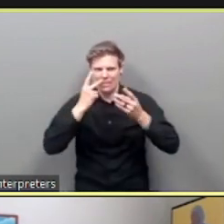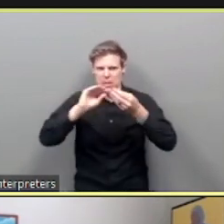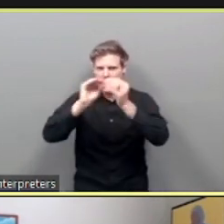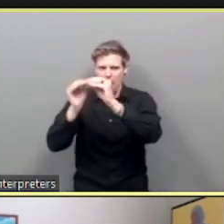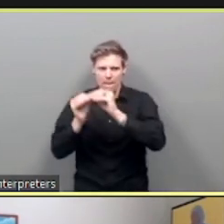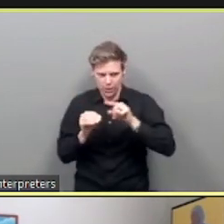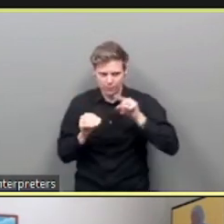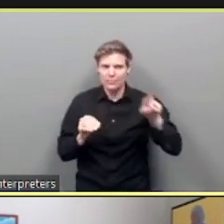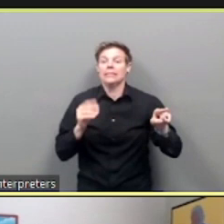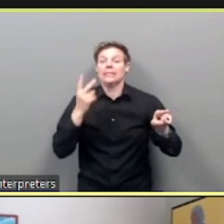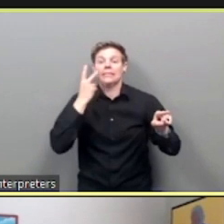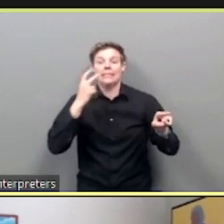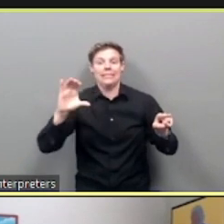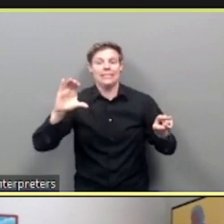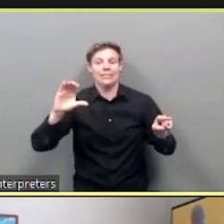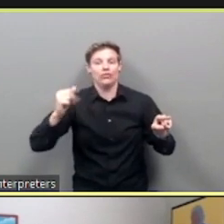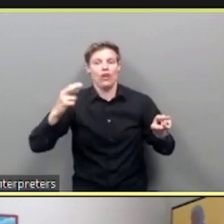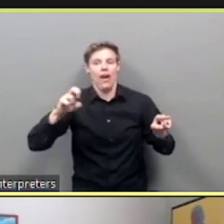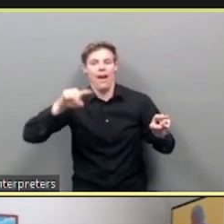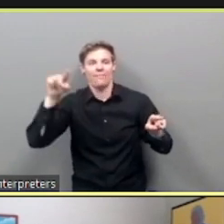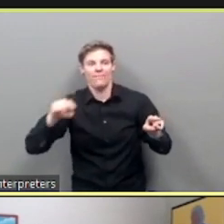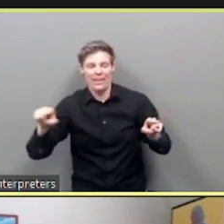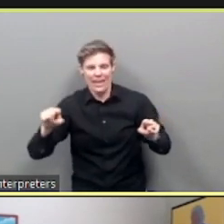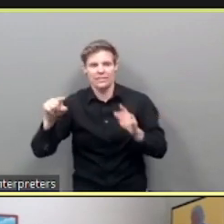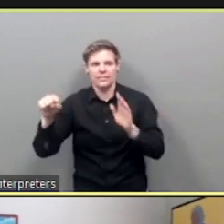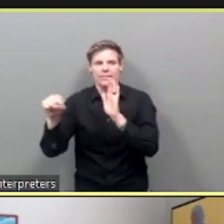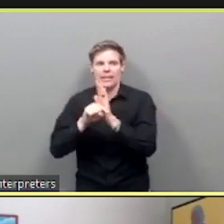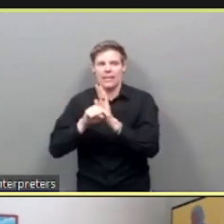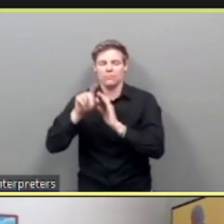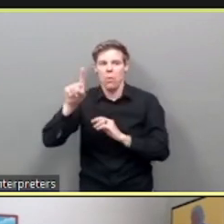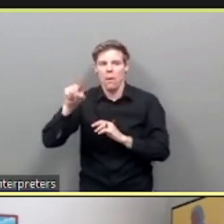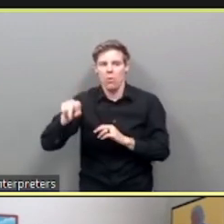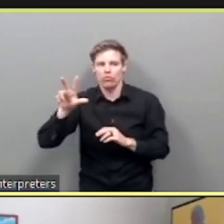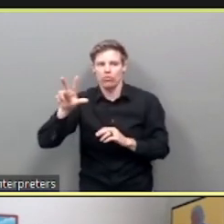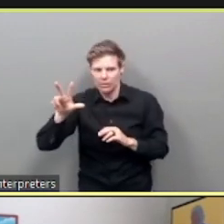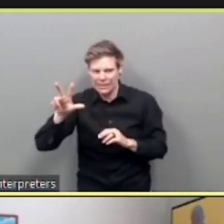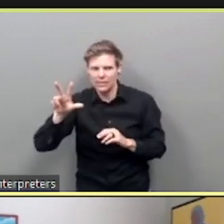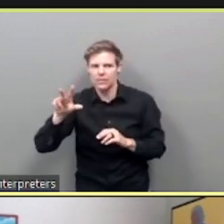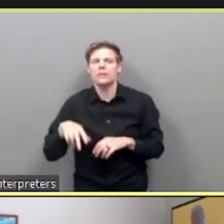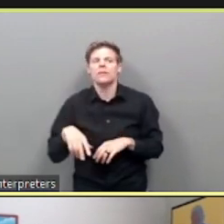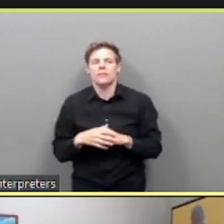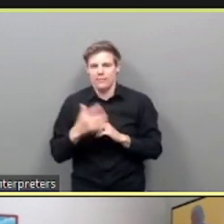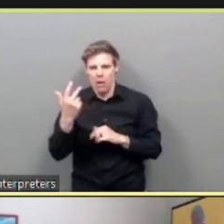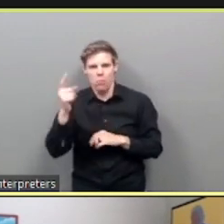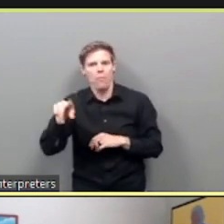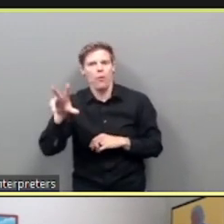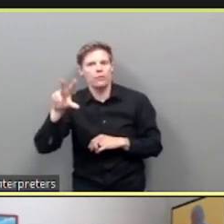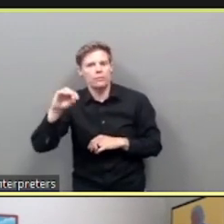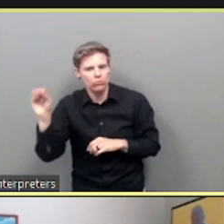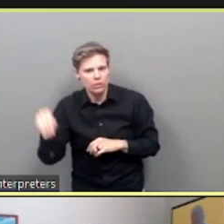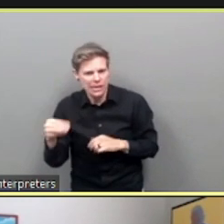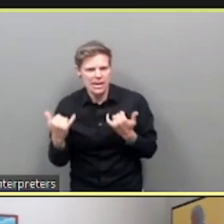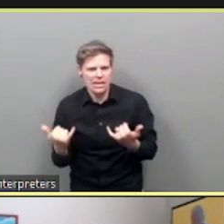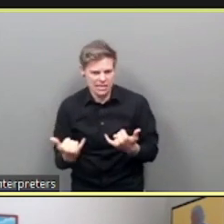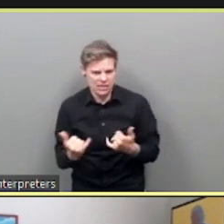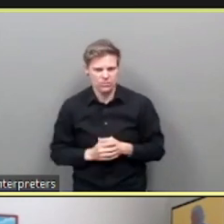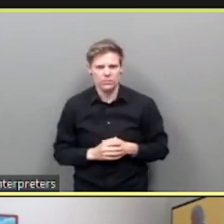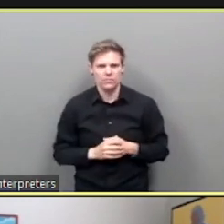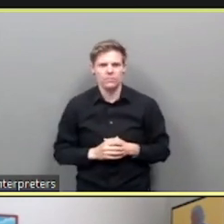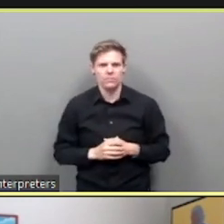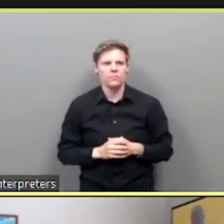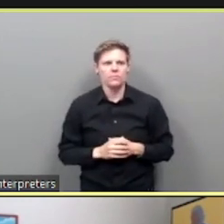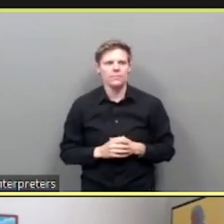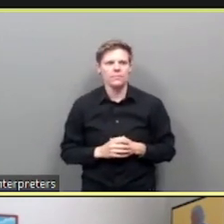negative 2.7%. And this week it was 1.3%. That's the difference